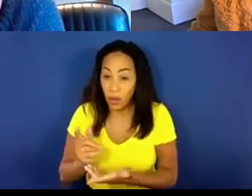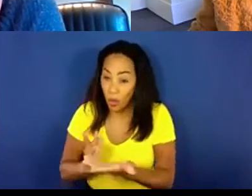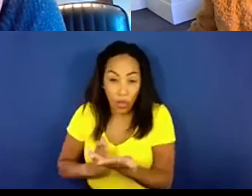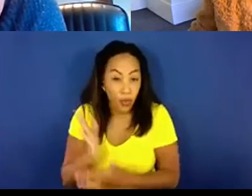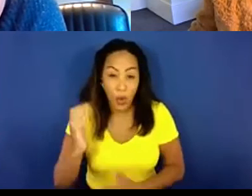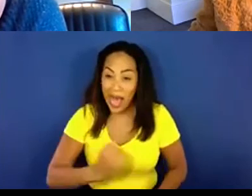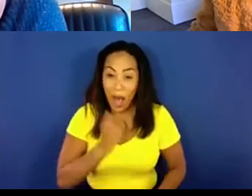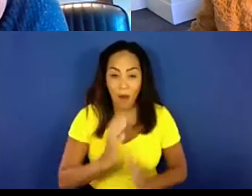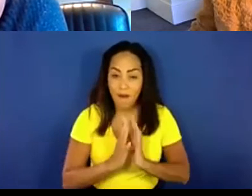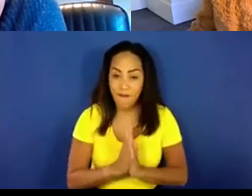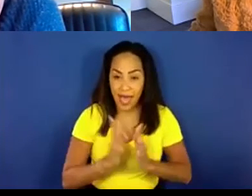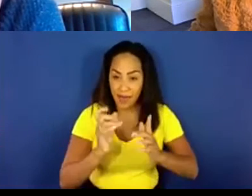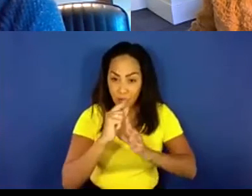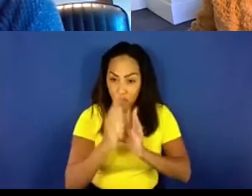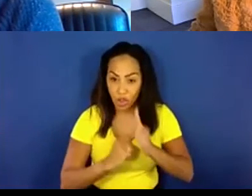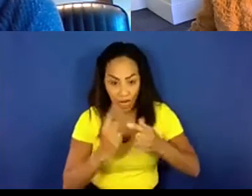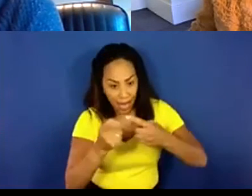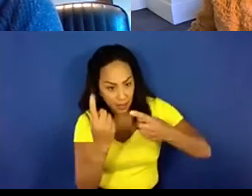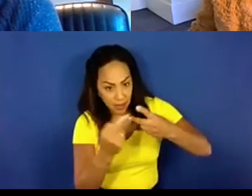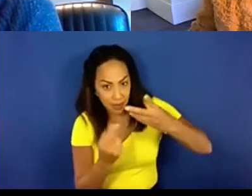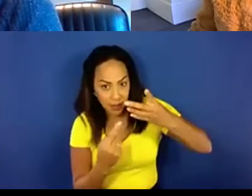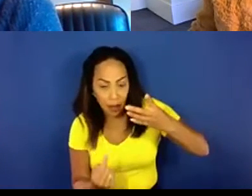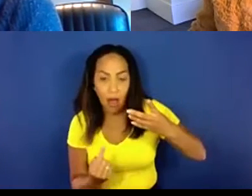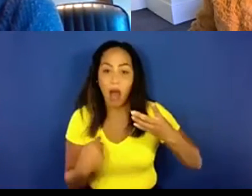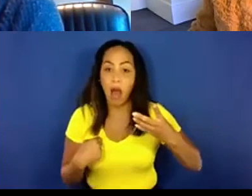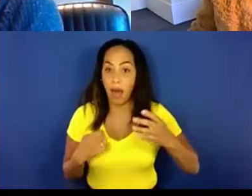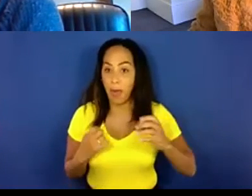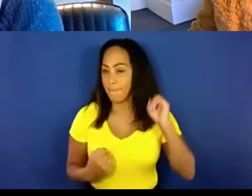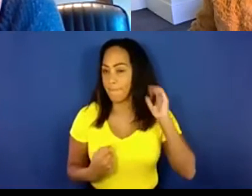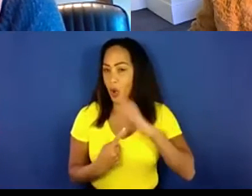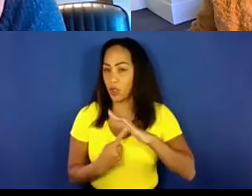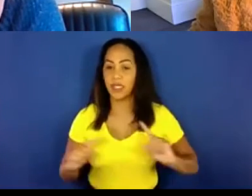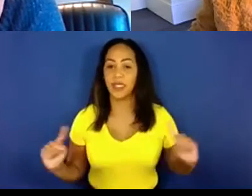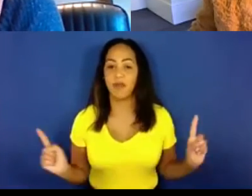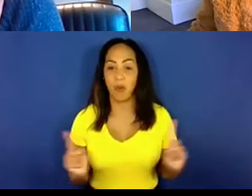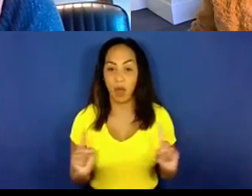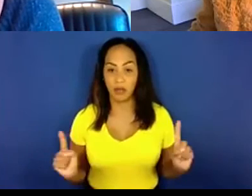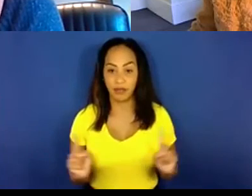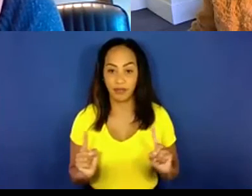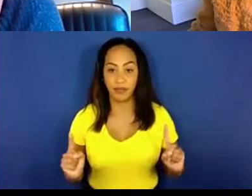is the connection, the importance of connection between